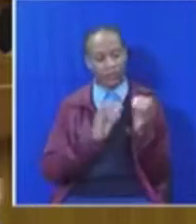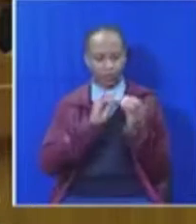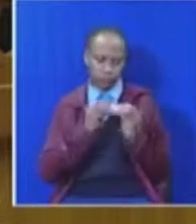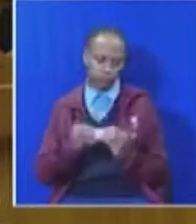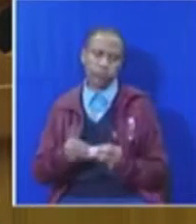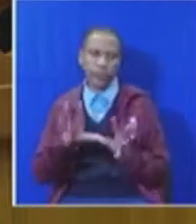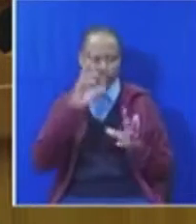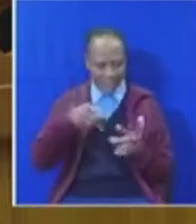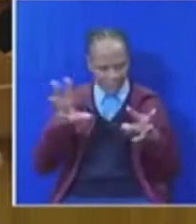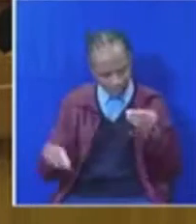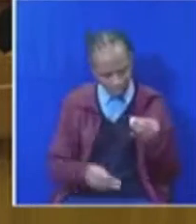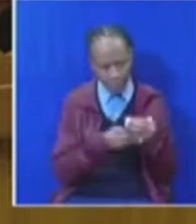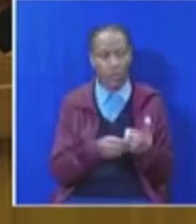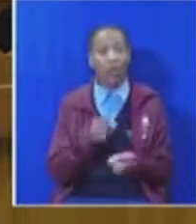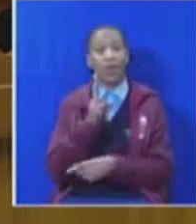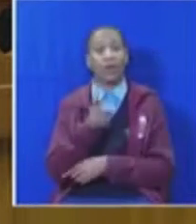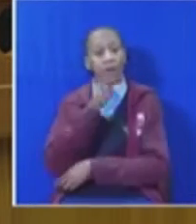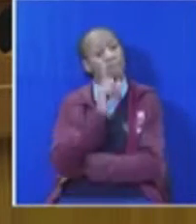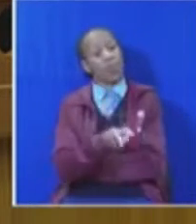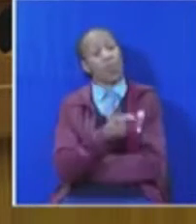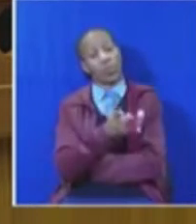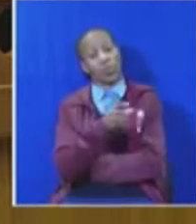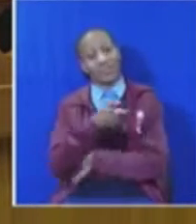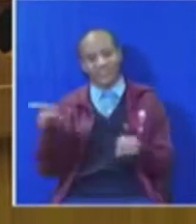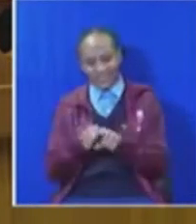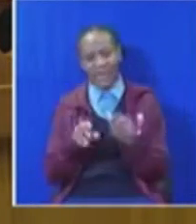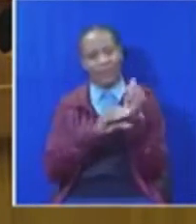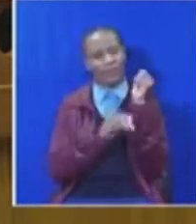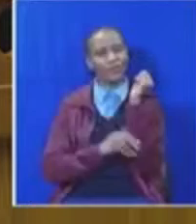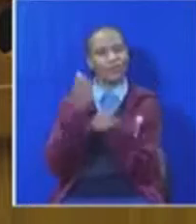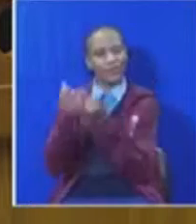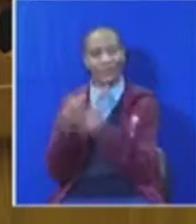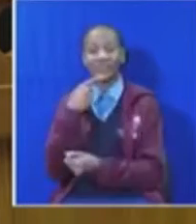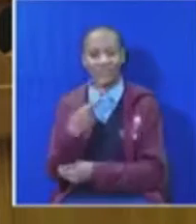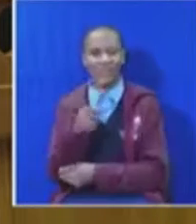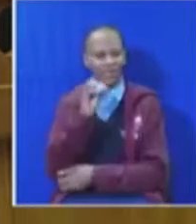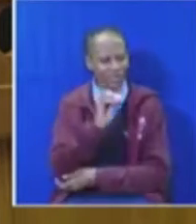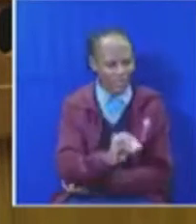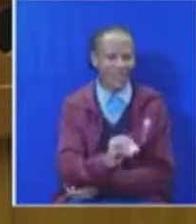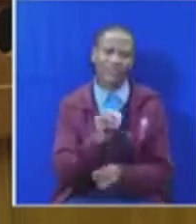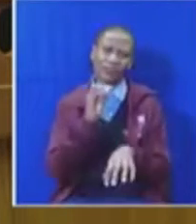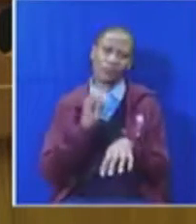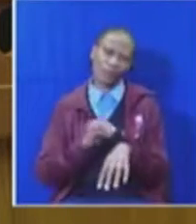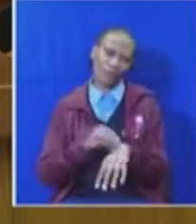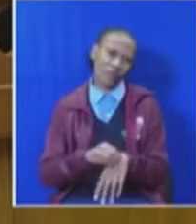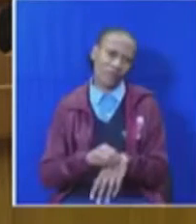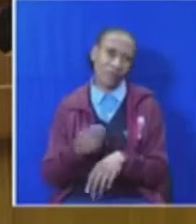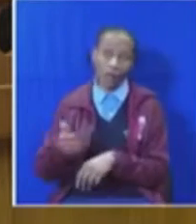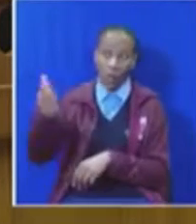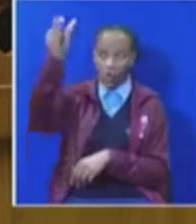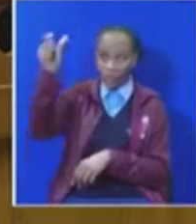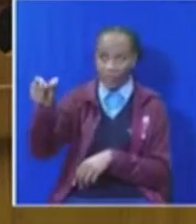include a warning, as set out in the Constitutional Court, that there is an inherent risk for